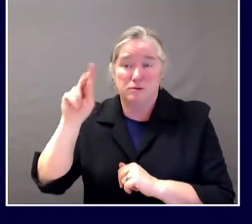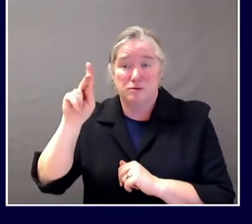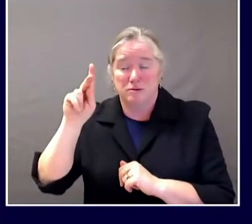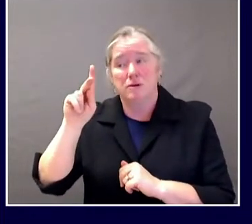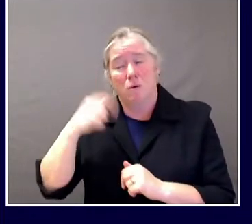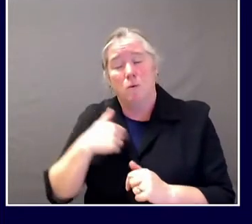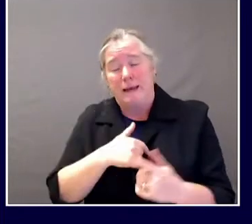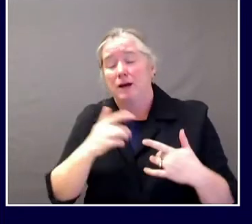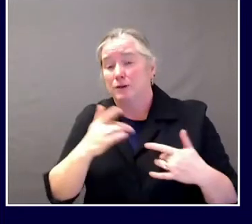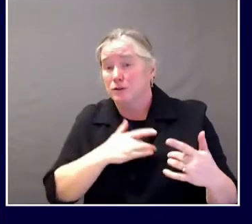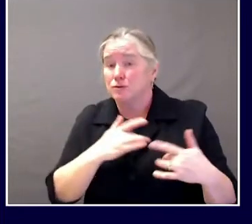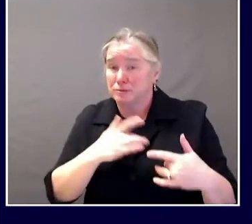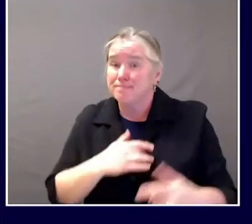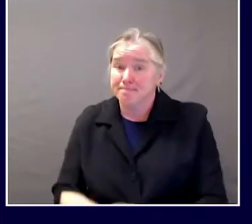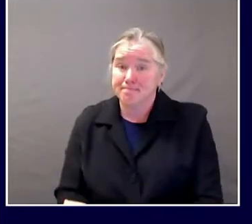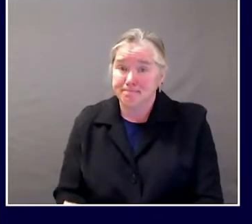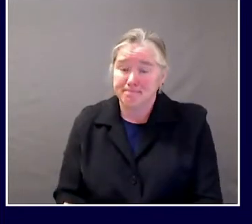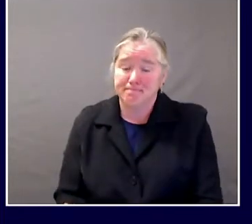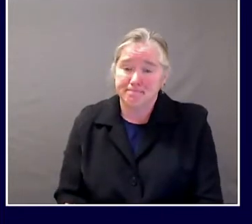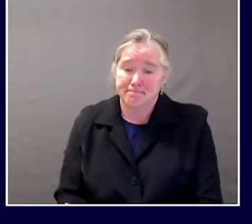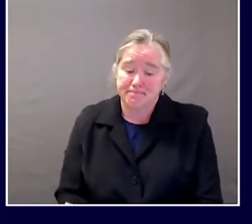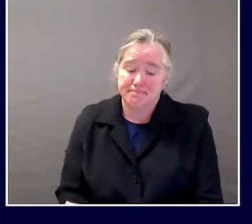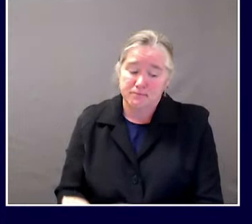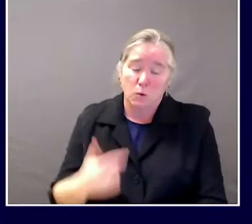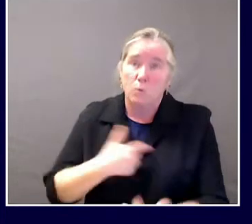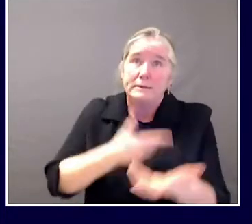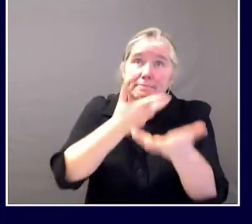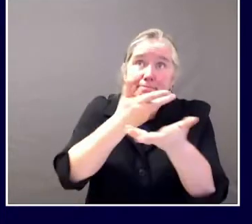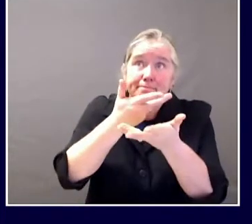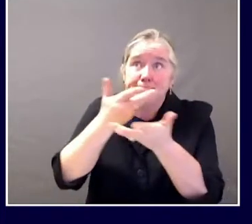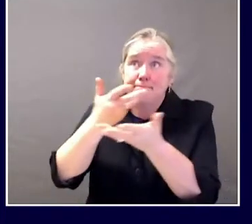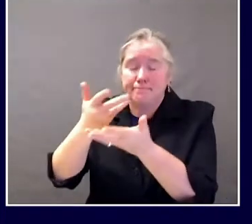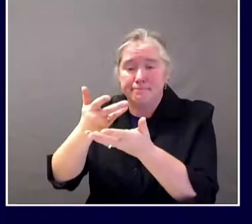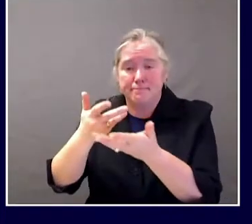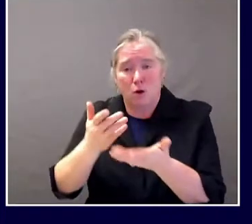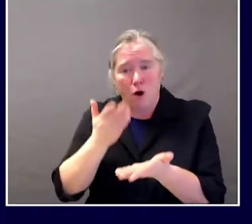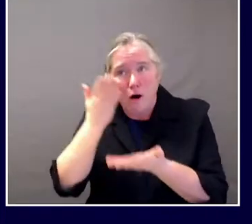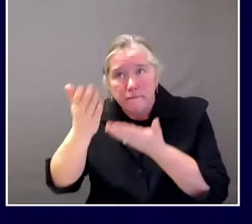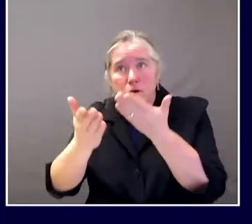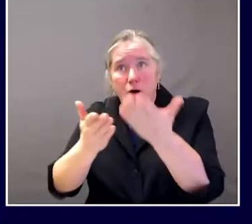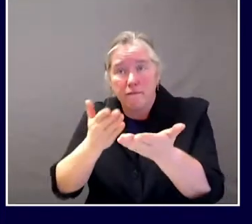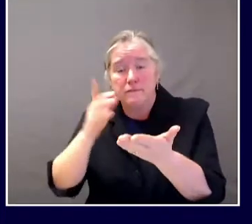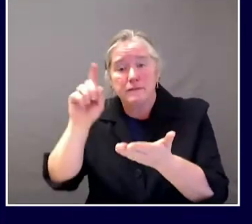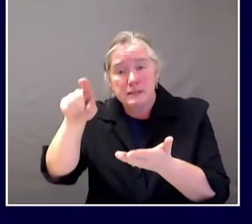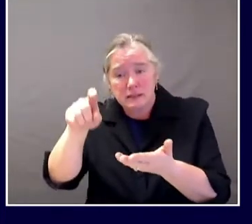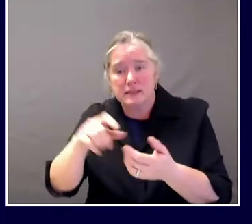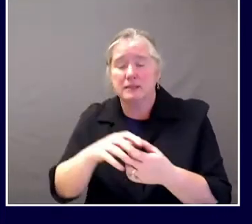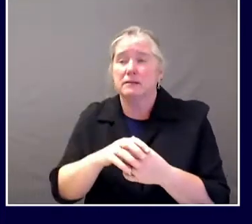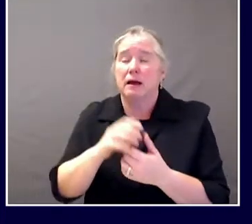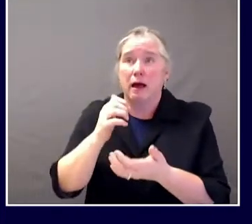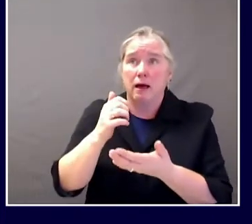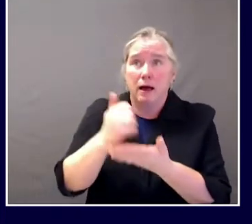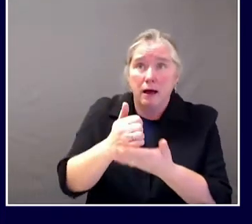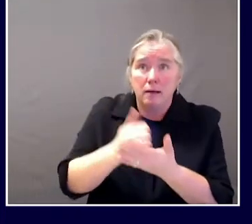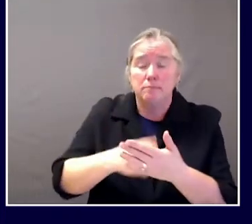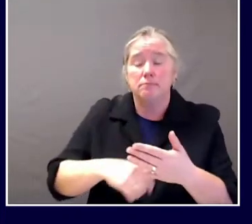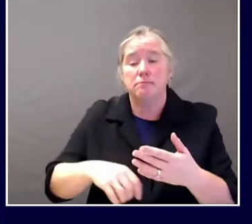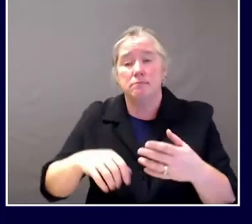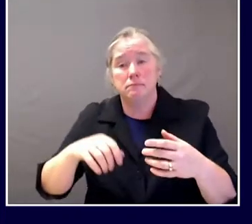across the state. We're continuing to work with those facilities to make sure they've got everything they need in terms of